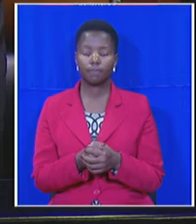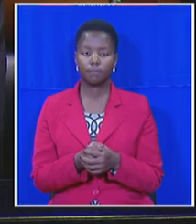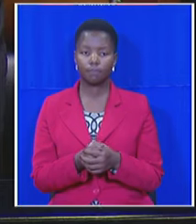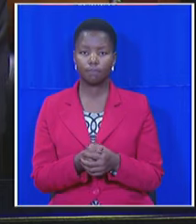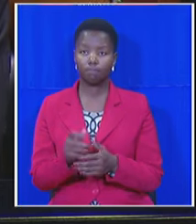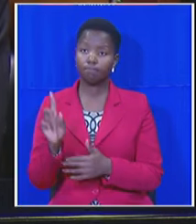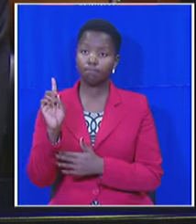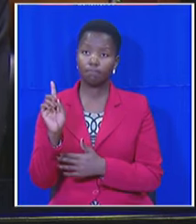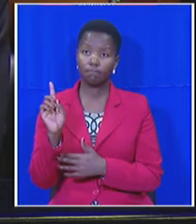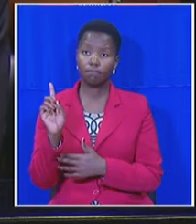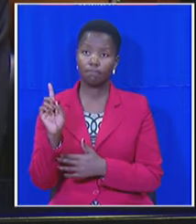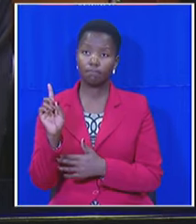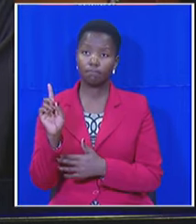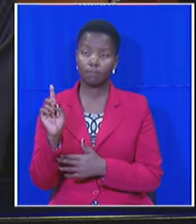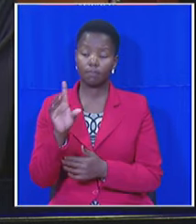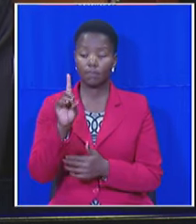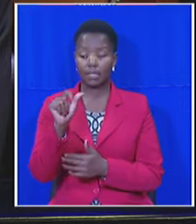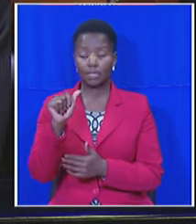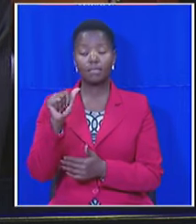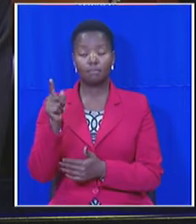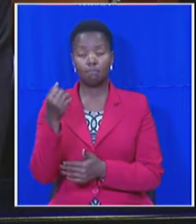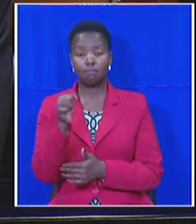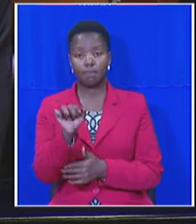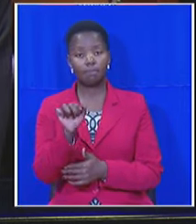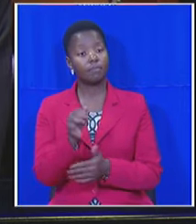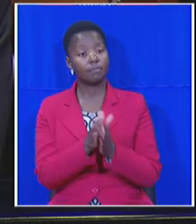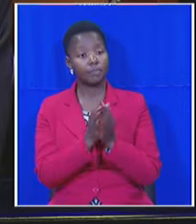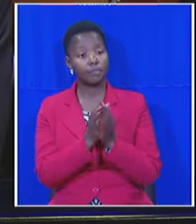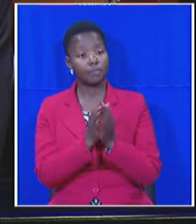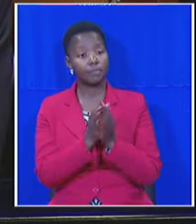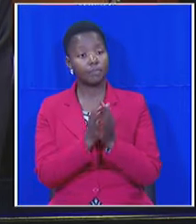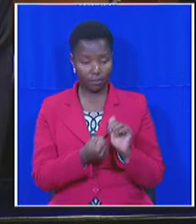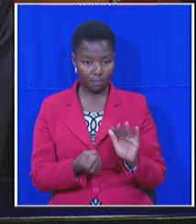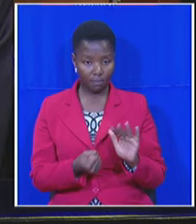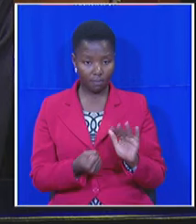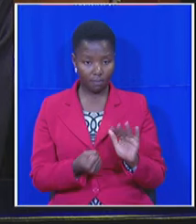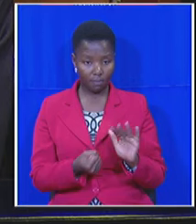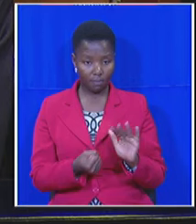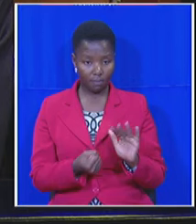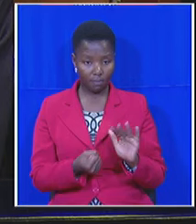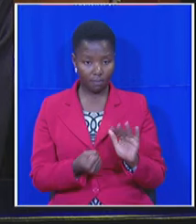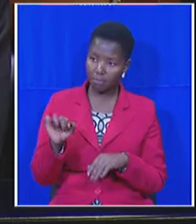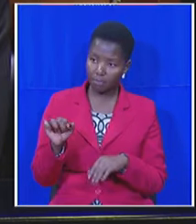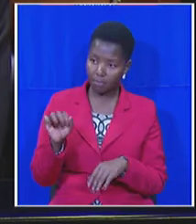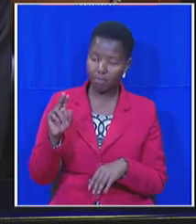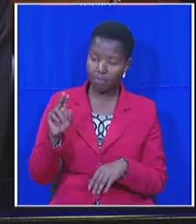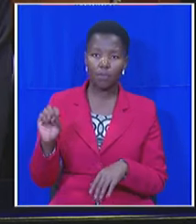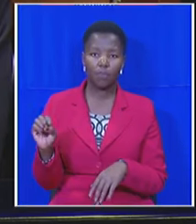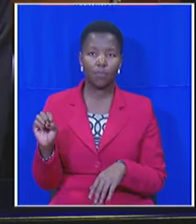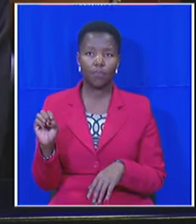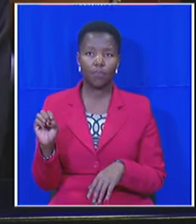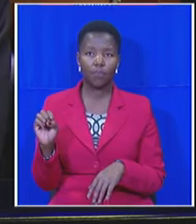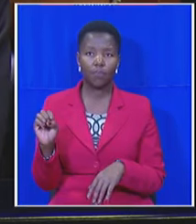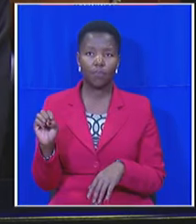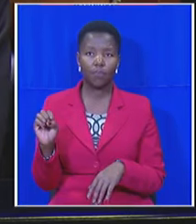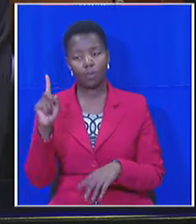Yes. There's an objection. I now put the question. Those in favour will say aye. And those against will say no.